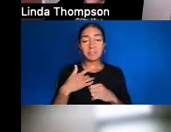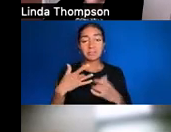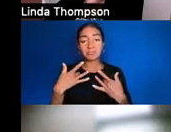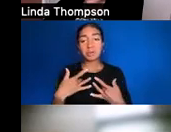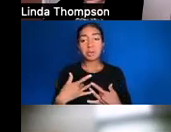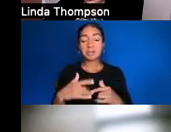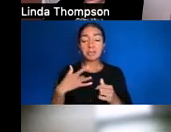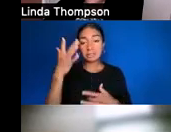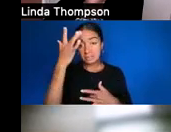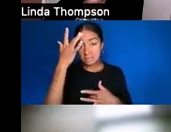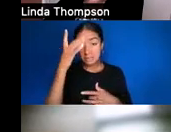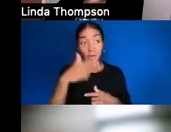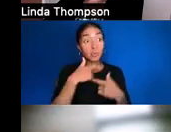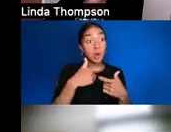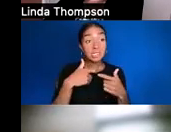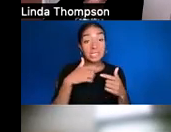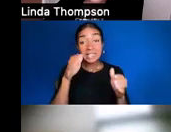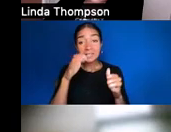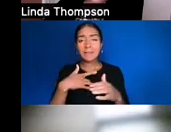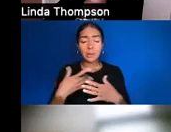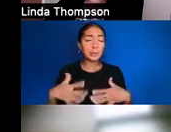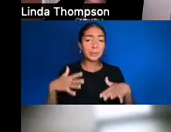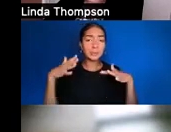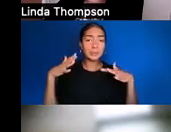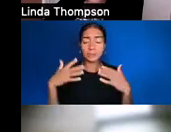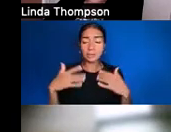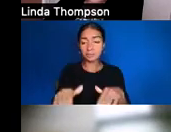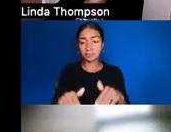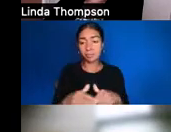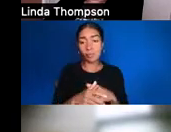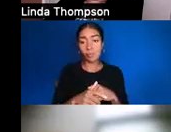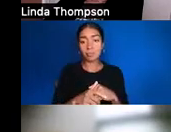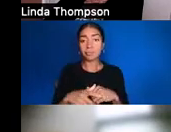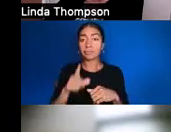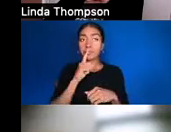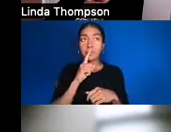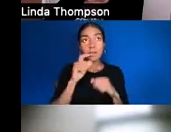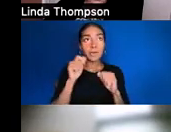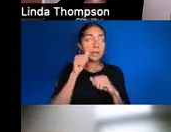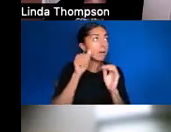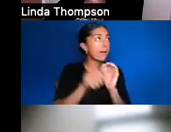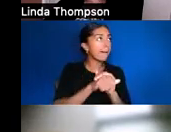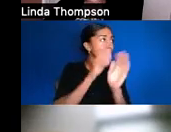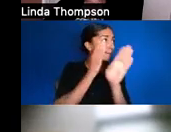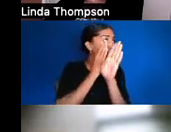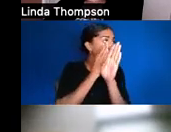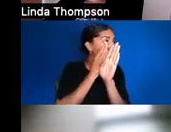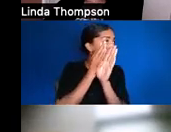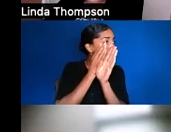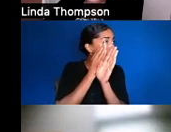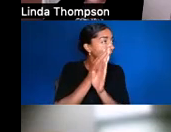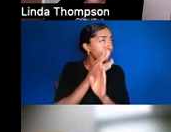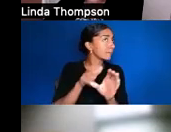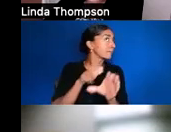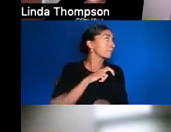after watching and listening. It's not that you can be a turtle and, not act like you're a part of the world, but you have to